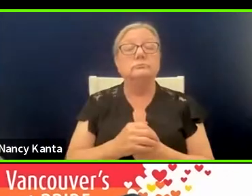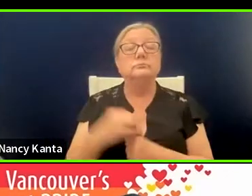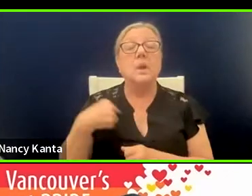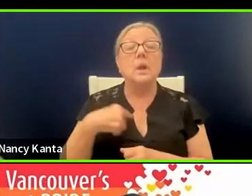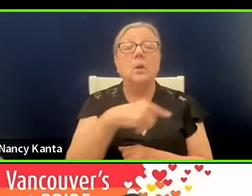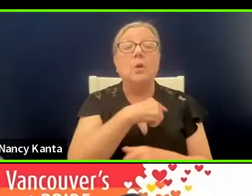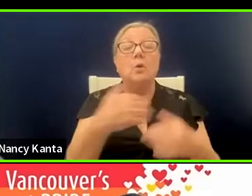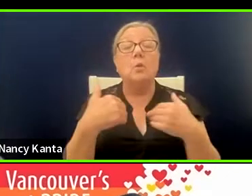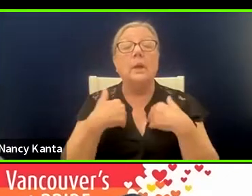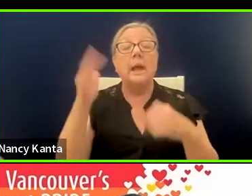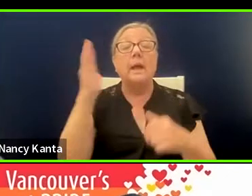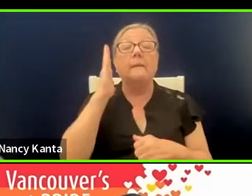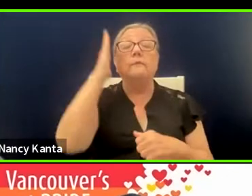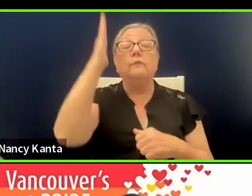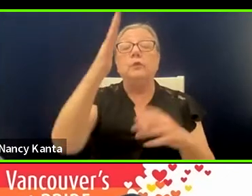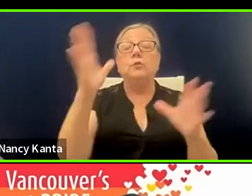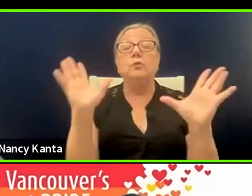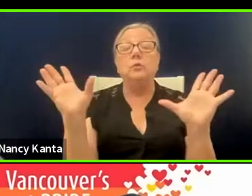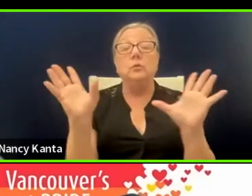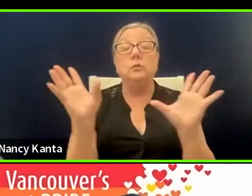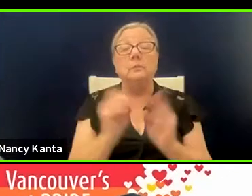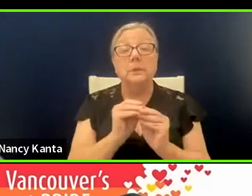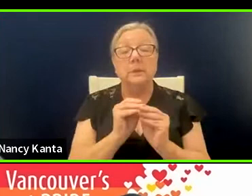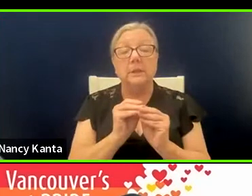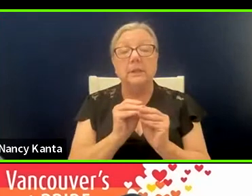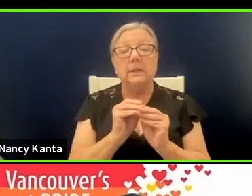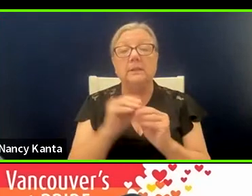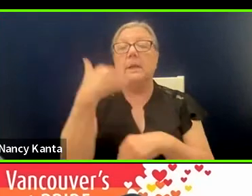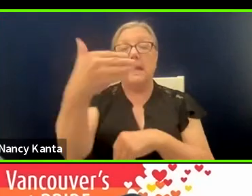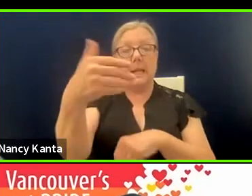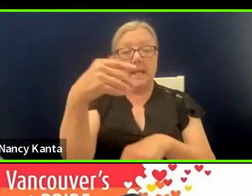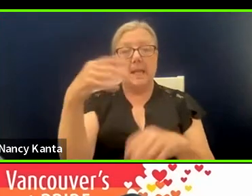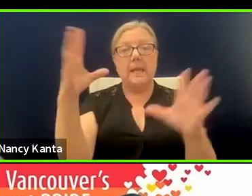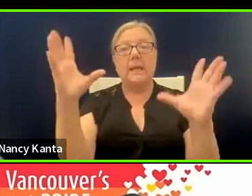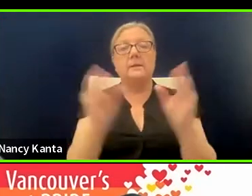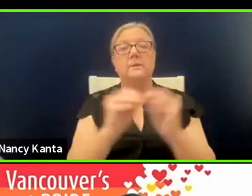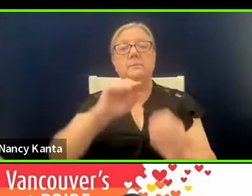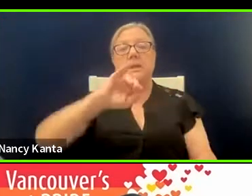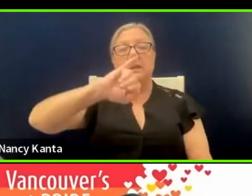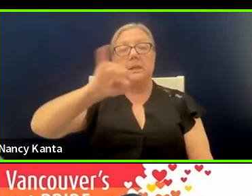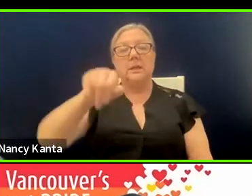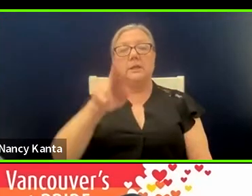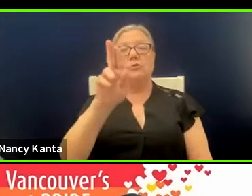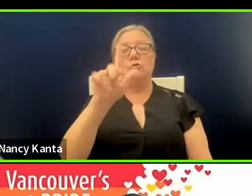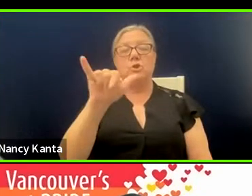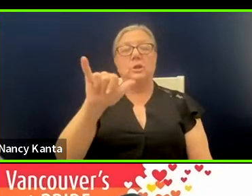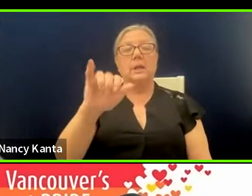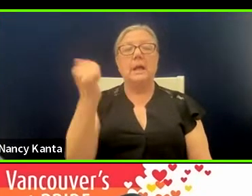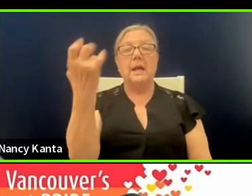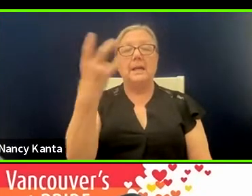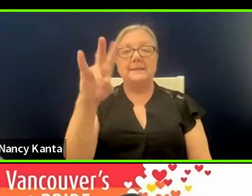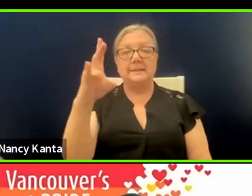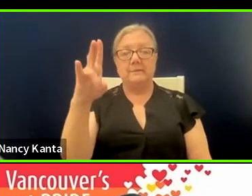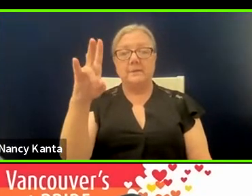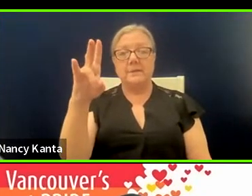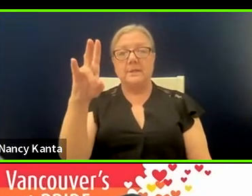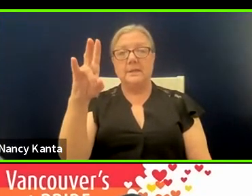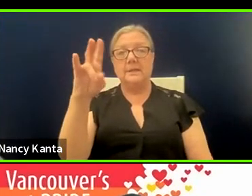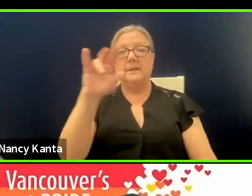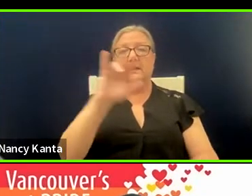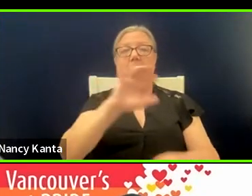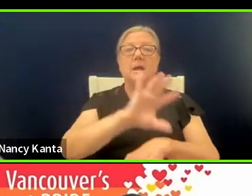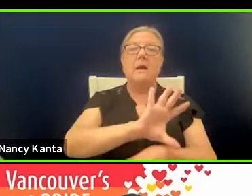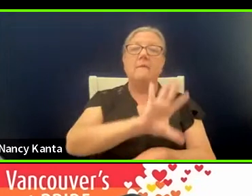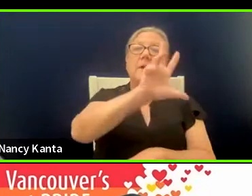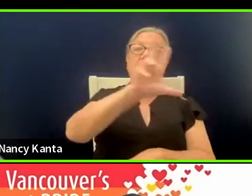have our future meetings. Our next meeting is July 17th, 5:30 to 7:30 p.m. Mark